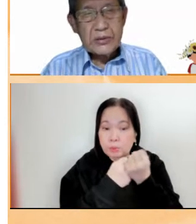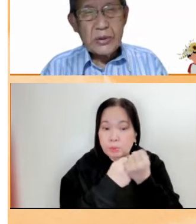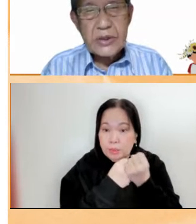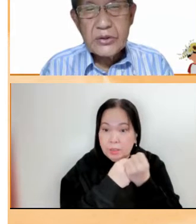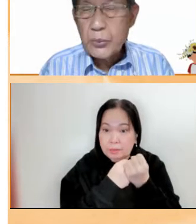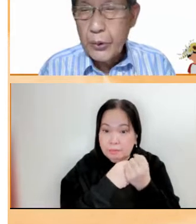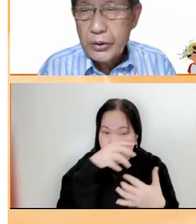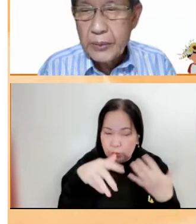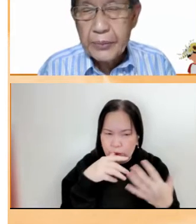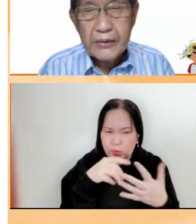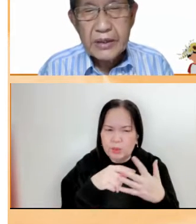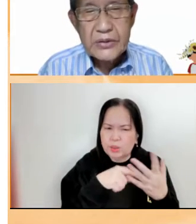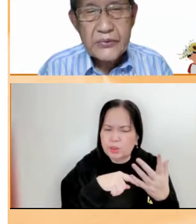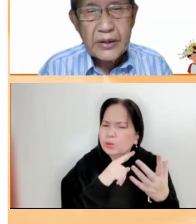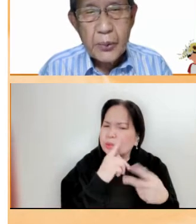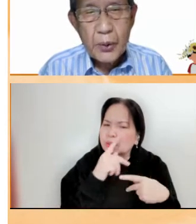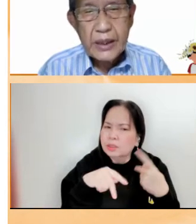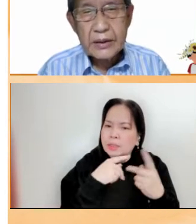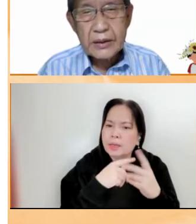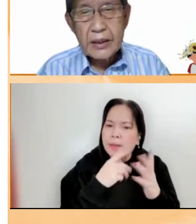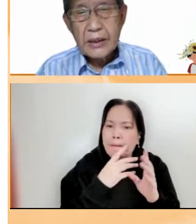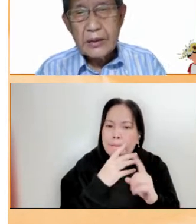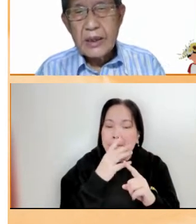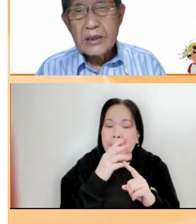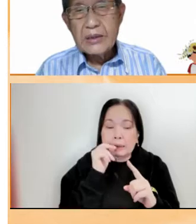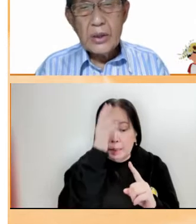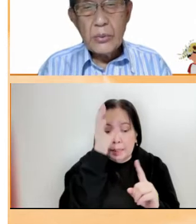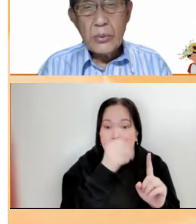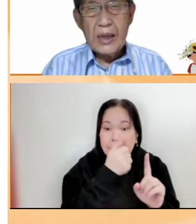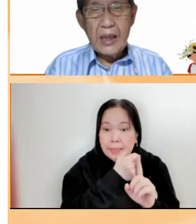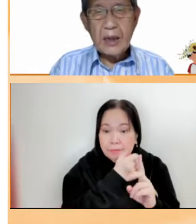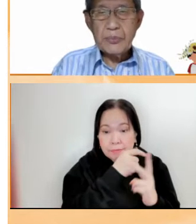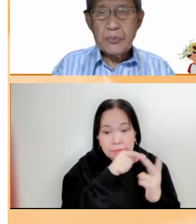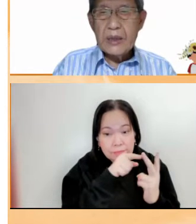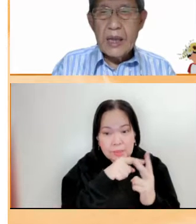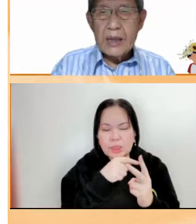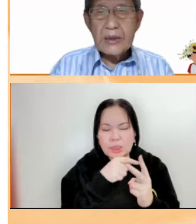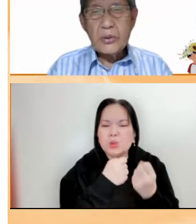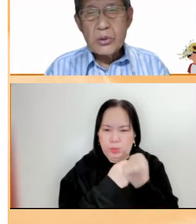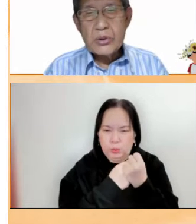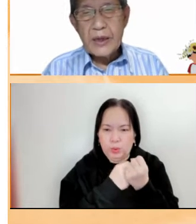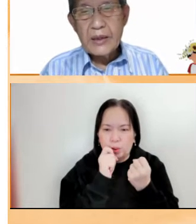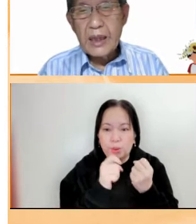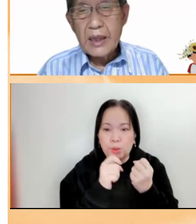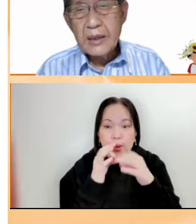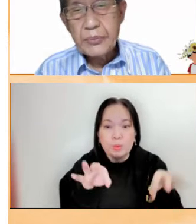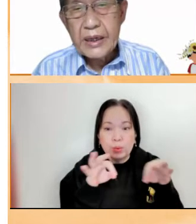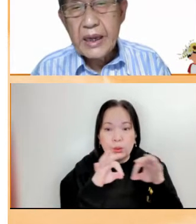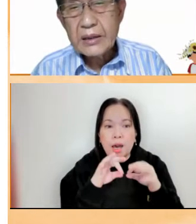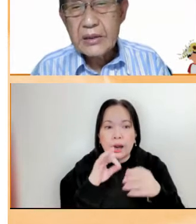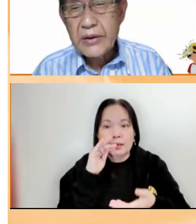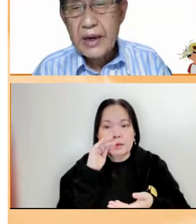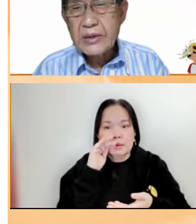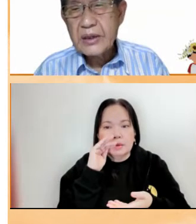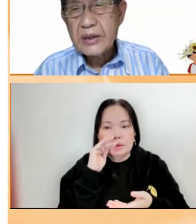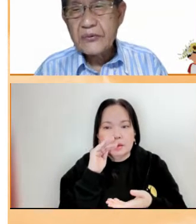This social support to the parent is very important. This will help reduce parental